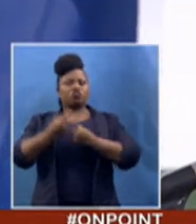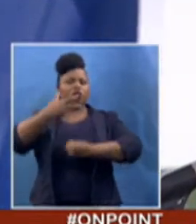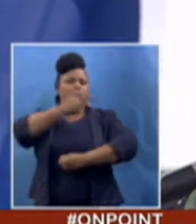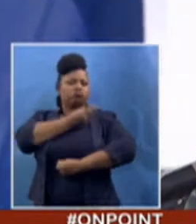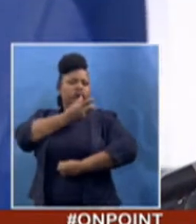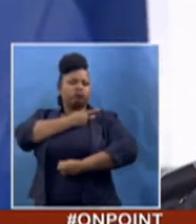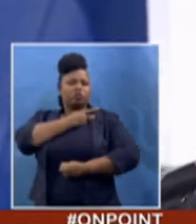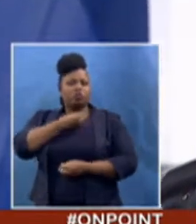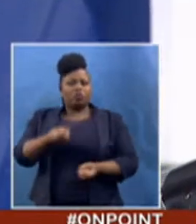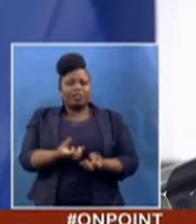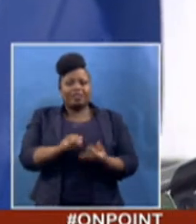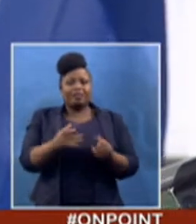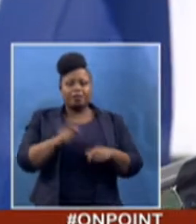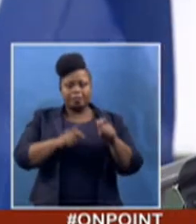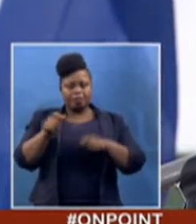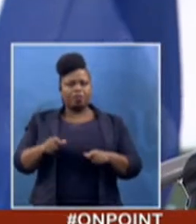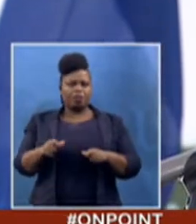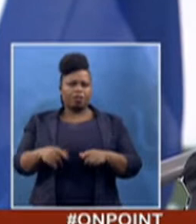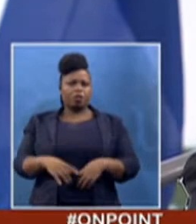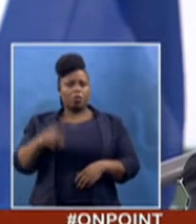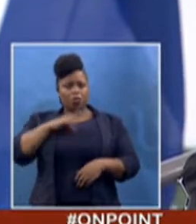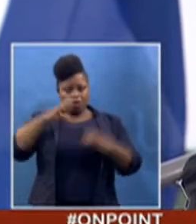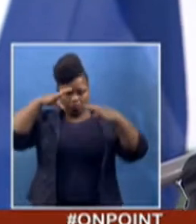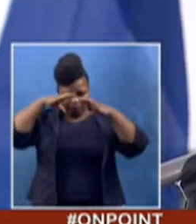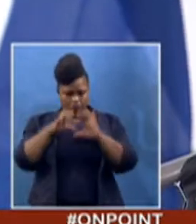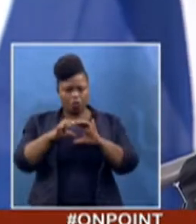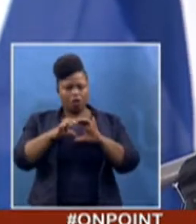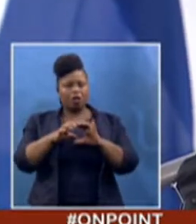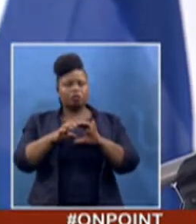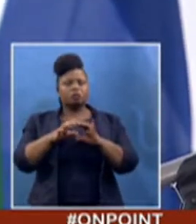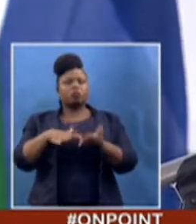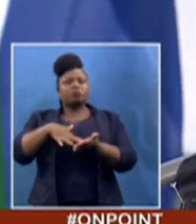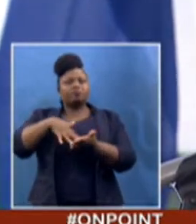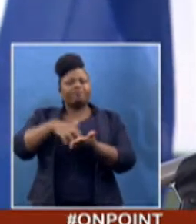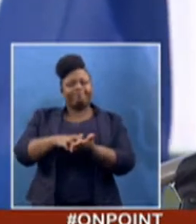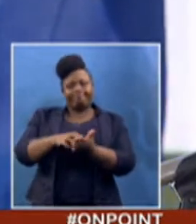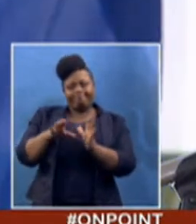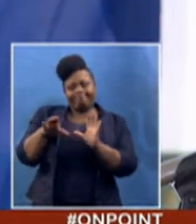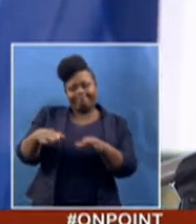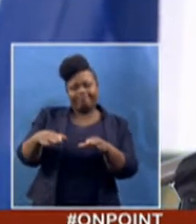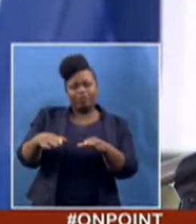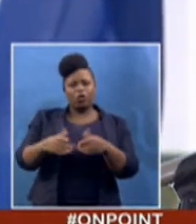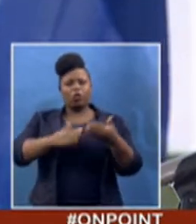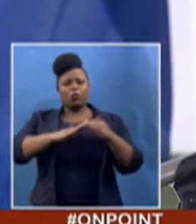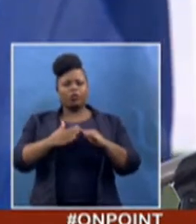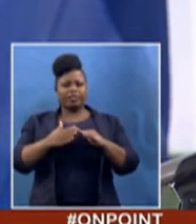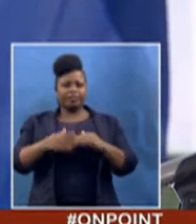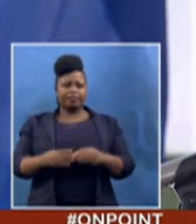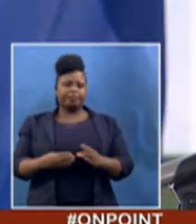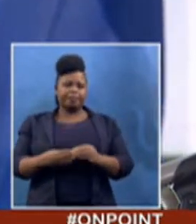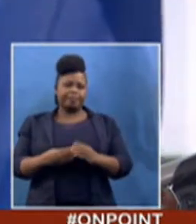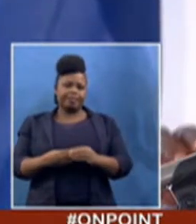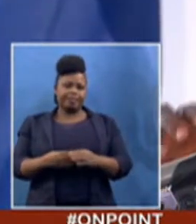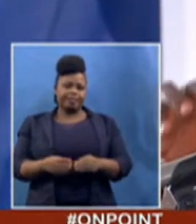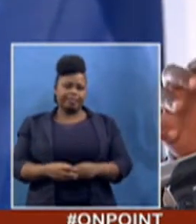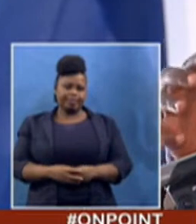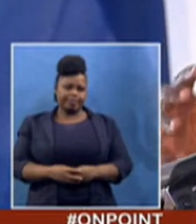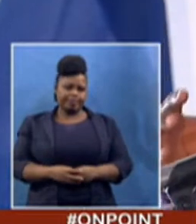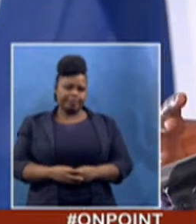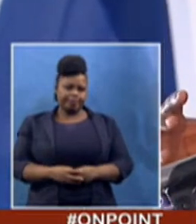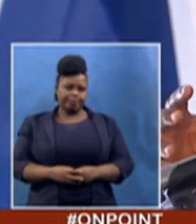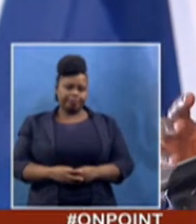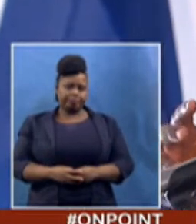program, which will focus on the most vulnerable in our population. We